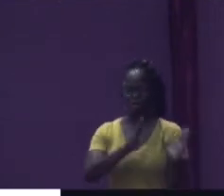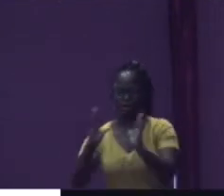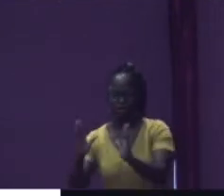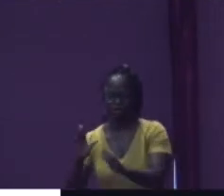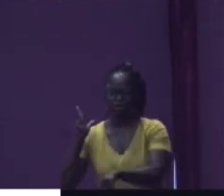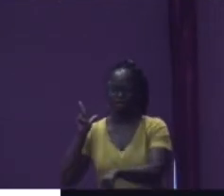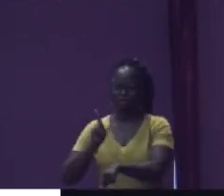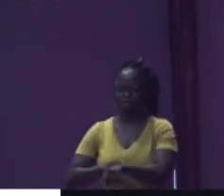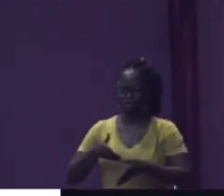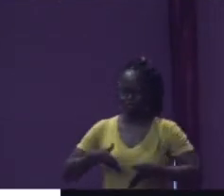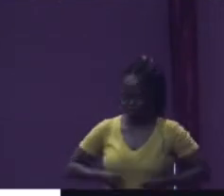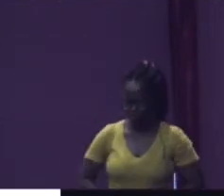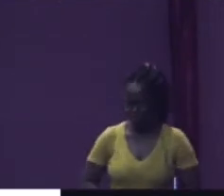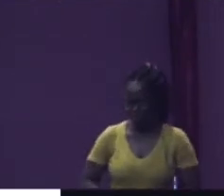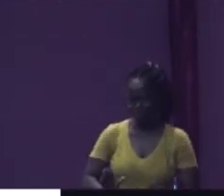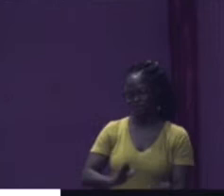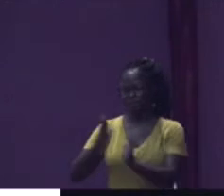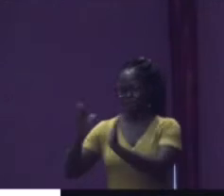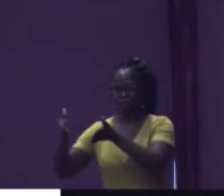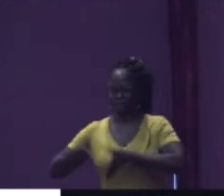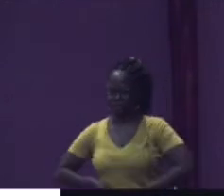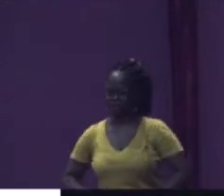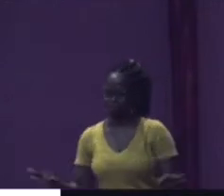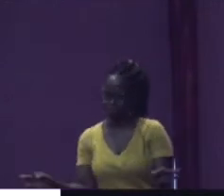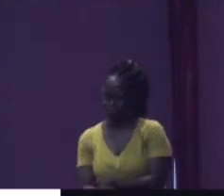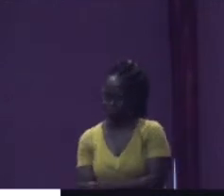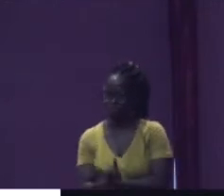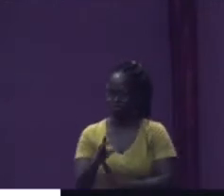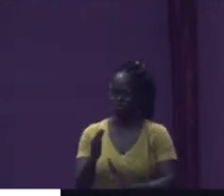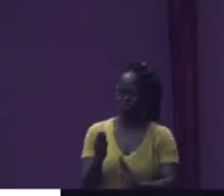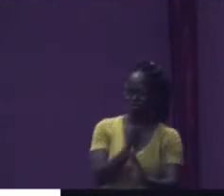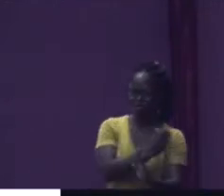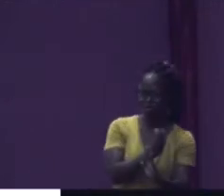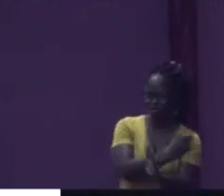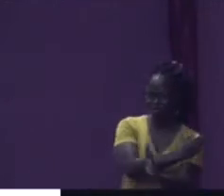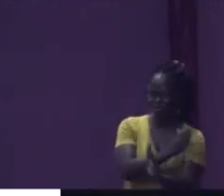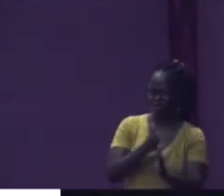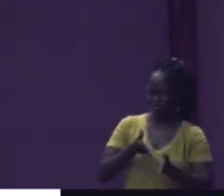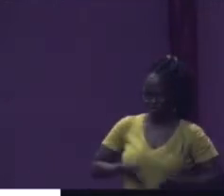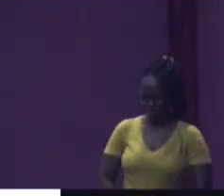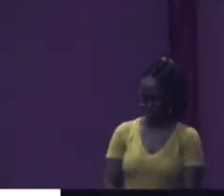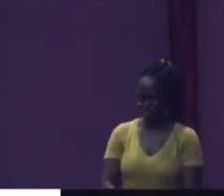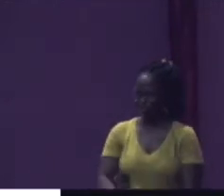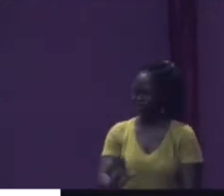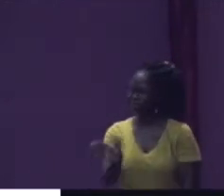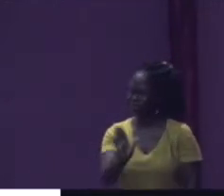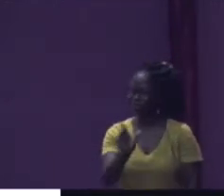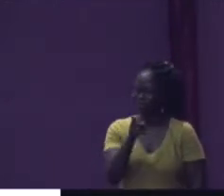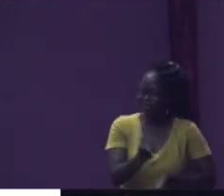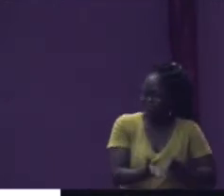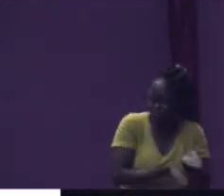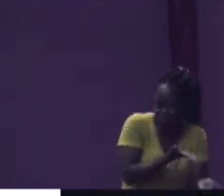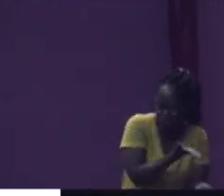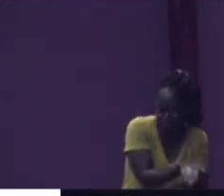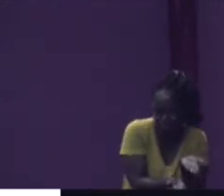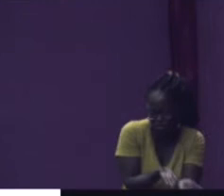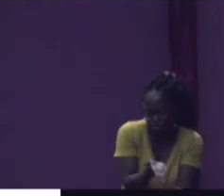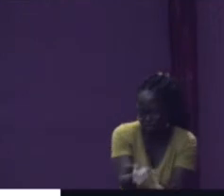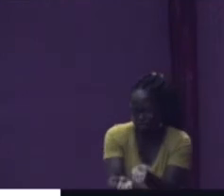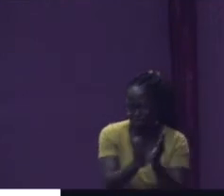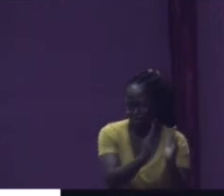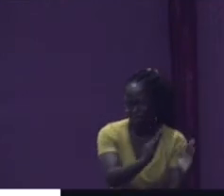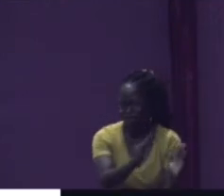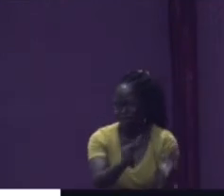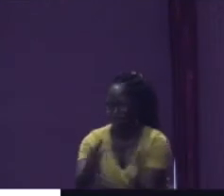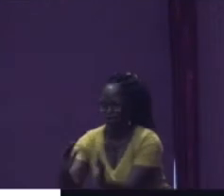not just the birth. You have this role going through the whole cycle.